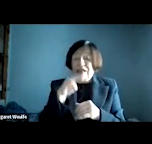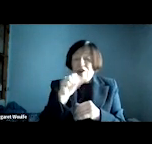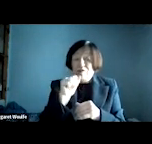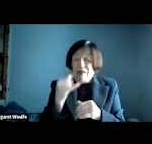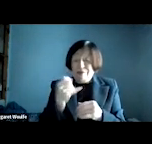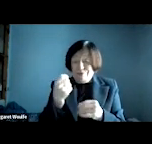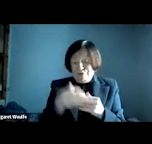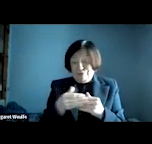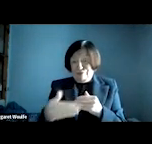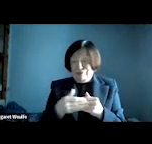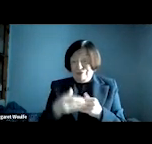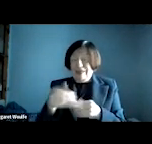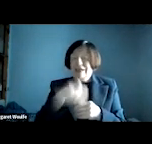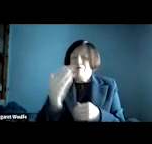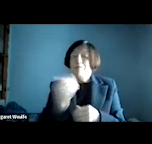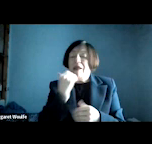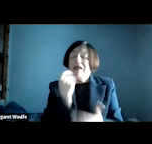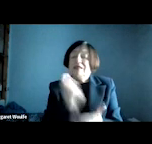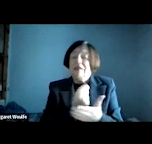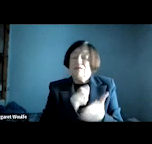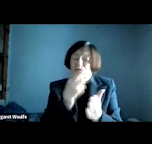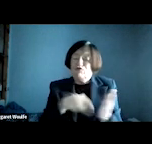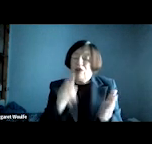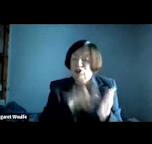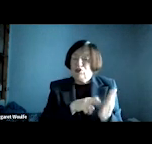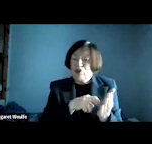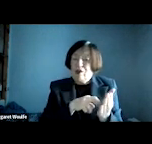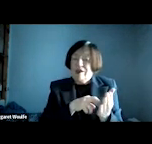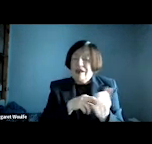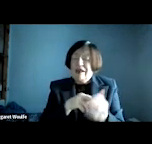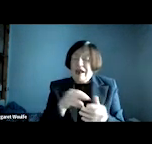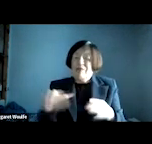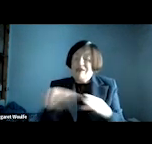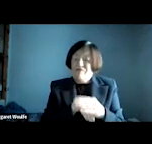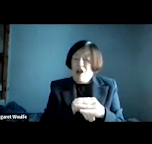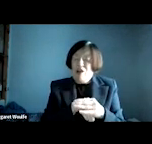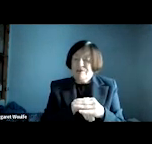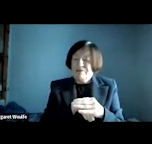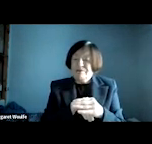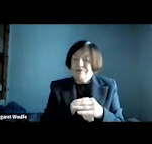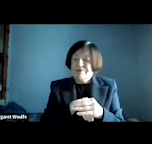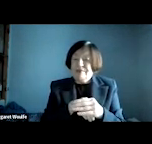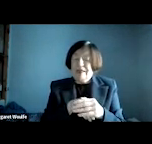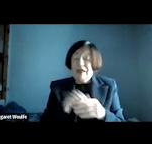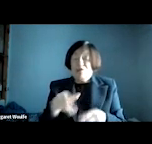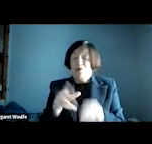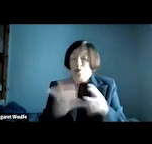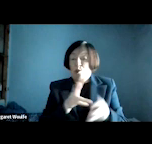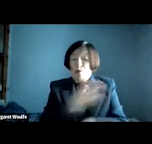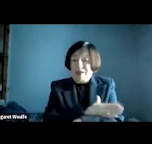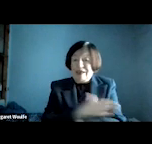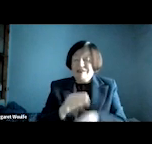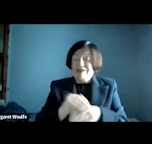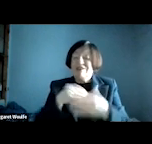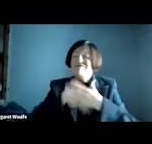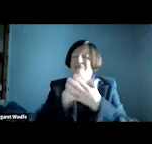far away, but still gives you plenty of time to register and get involved. And then that's when the work commences on developing